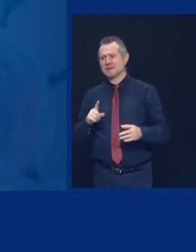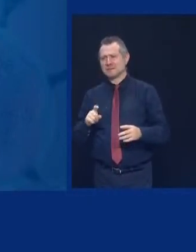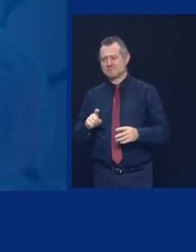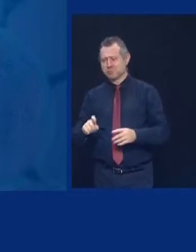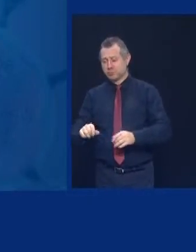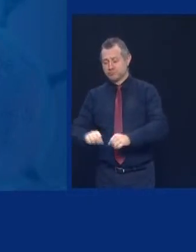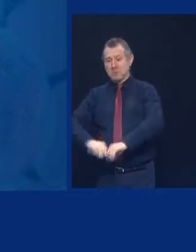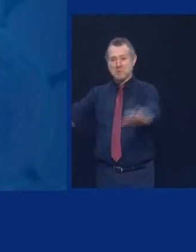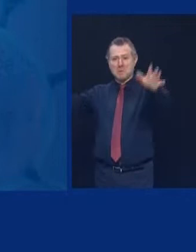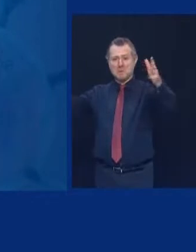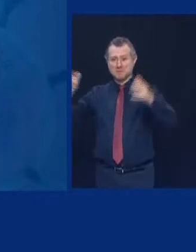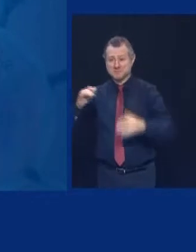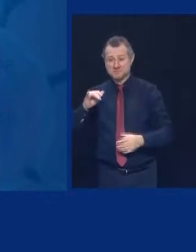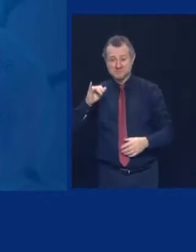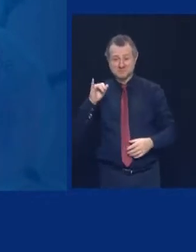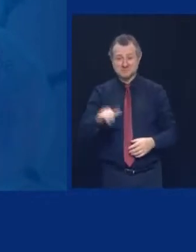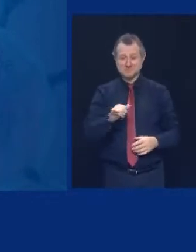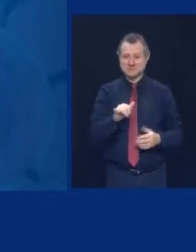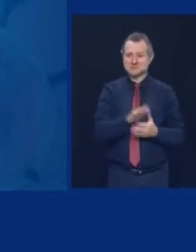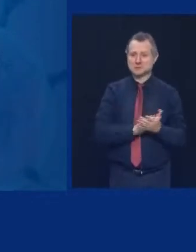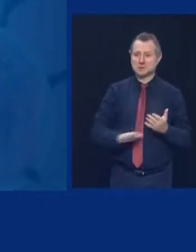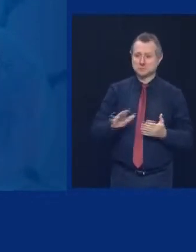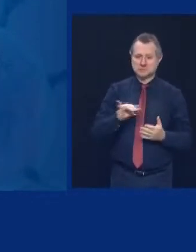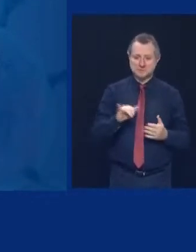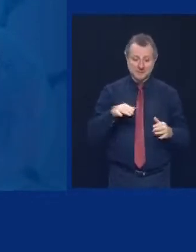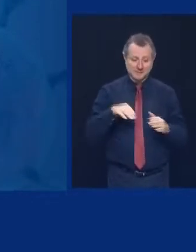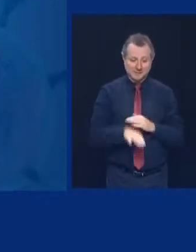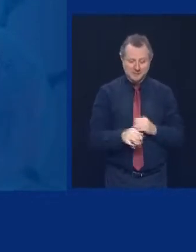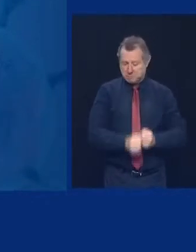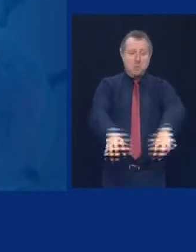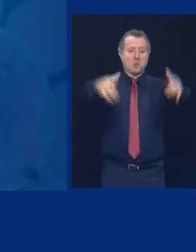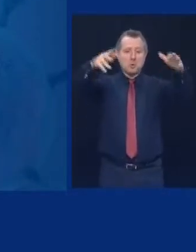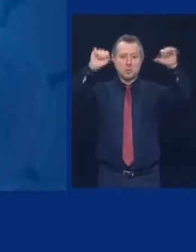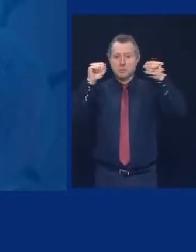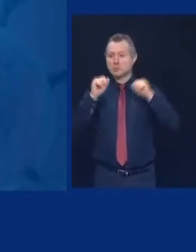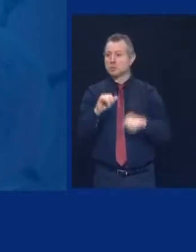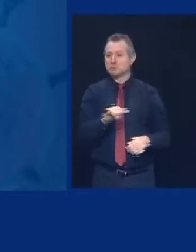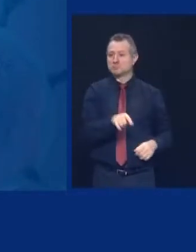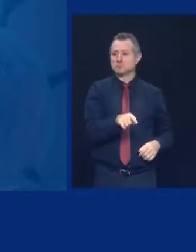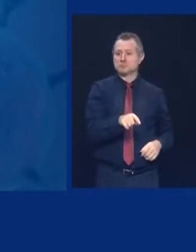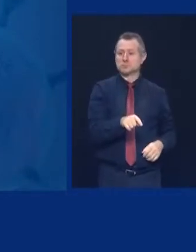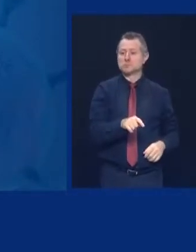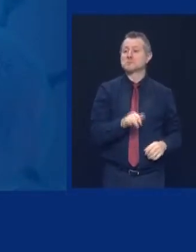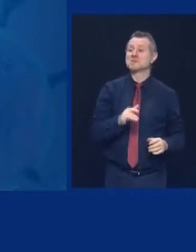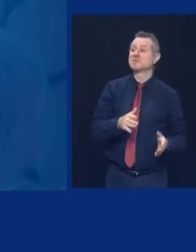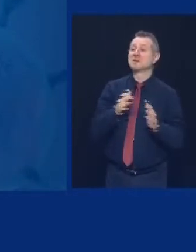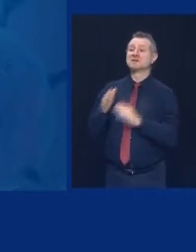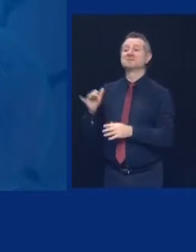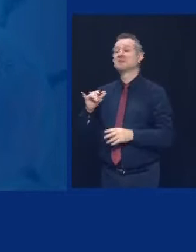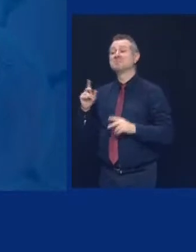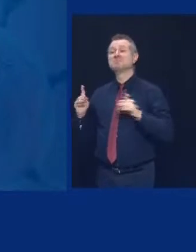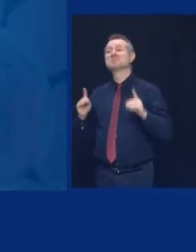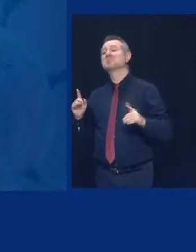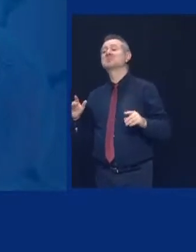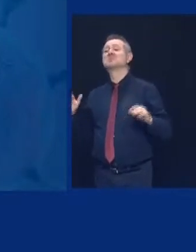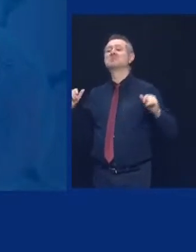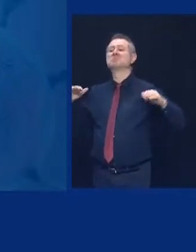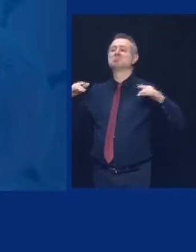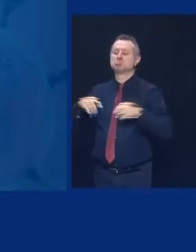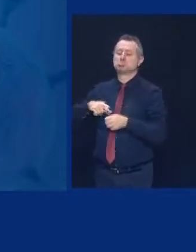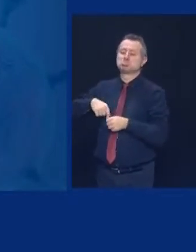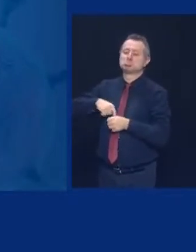been a tremendous accelerant to the spread. Then people go indoors, then the